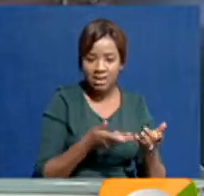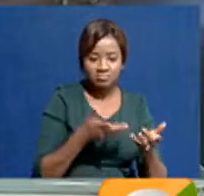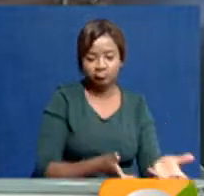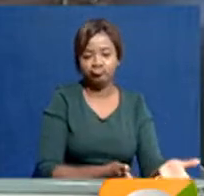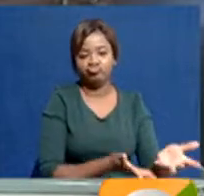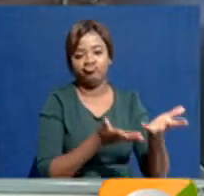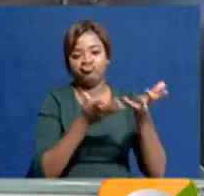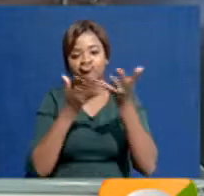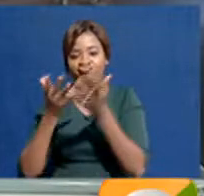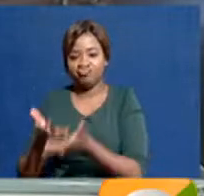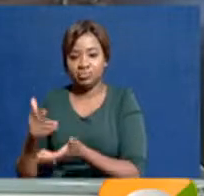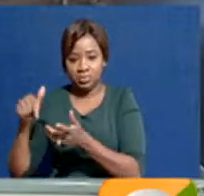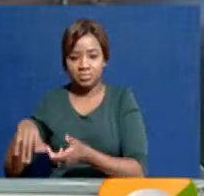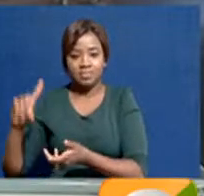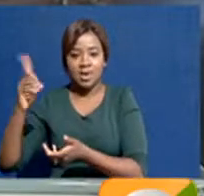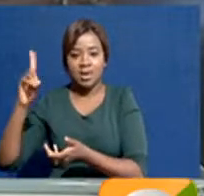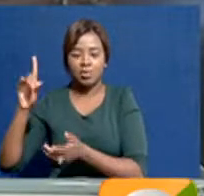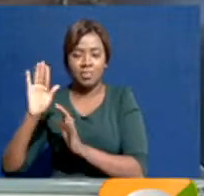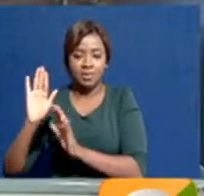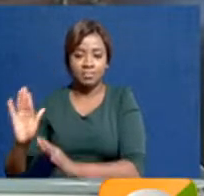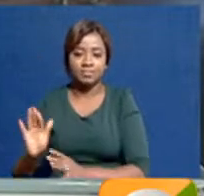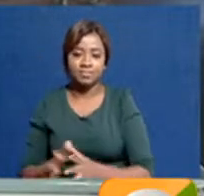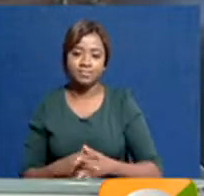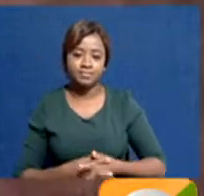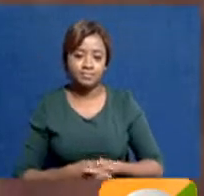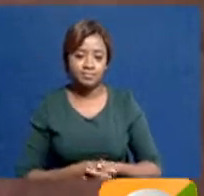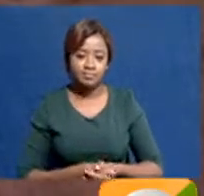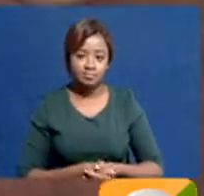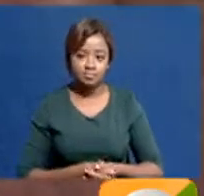been brought back to Nairobi's city mortuary.